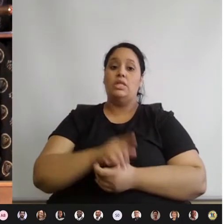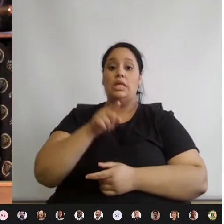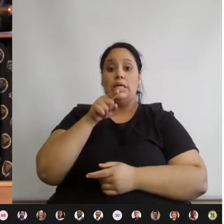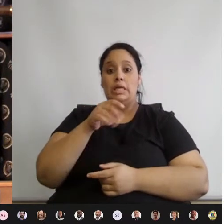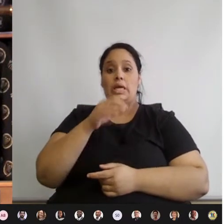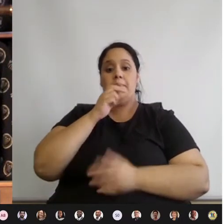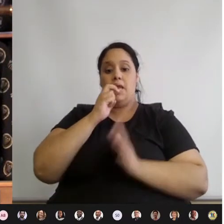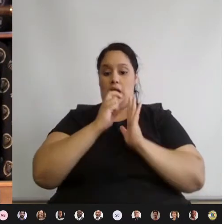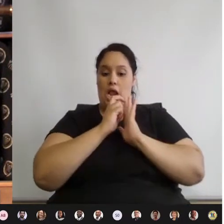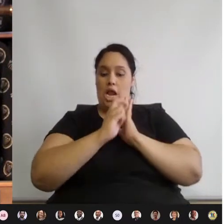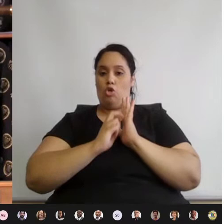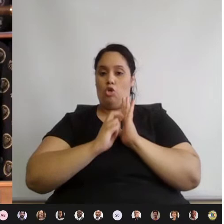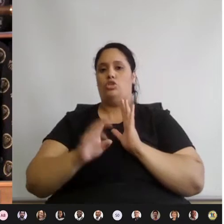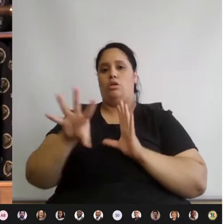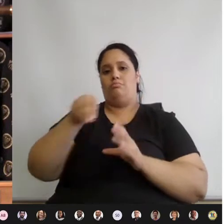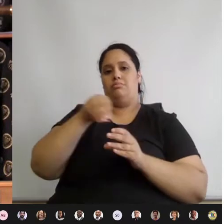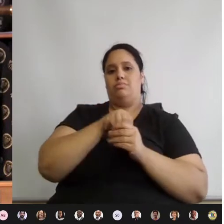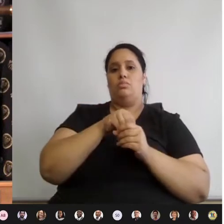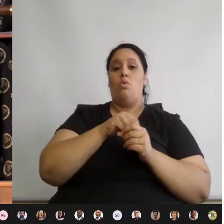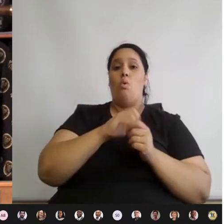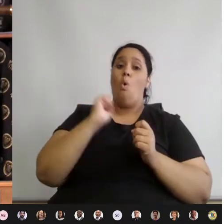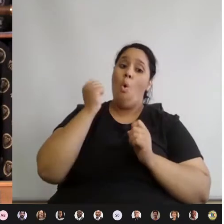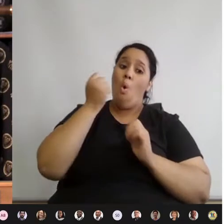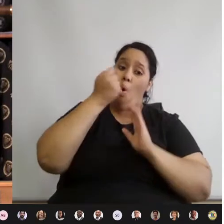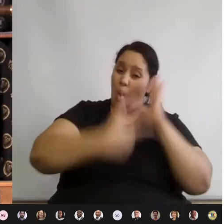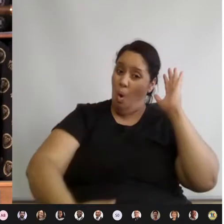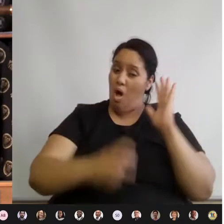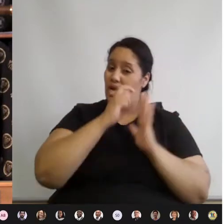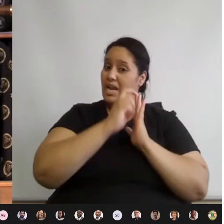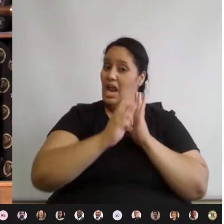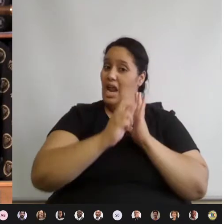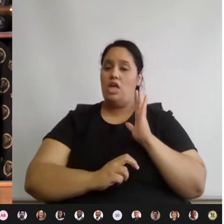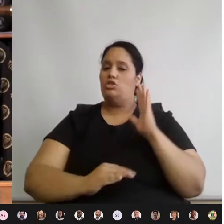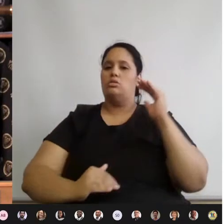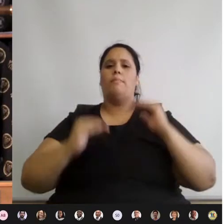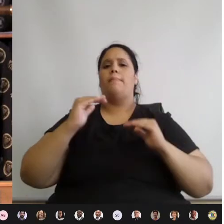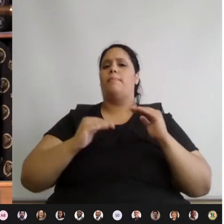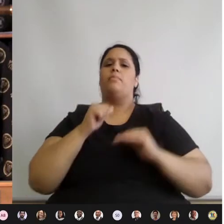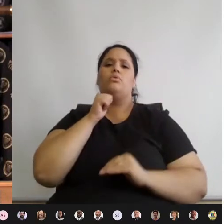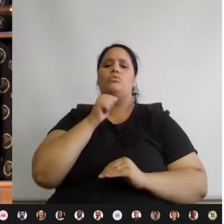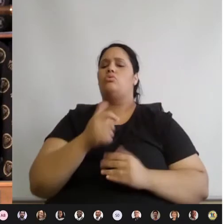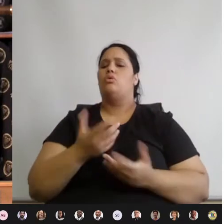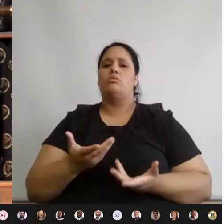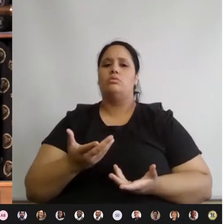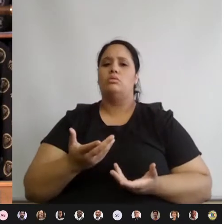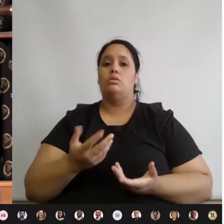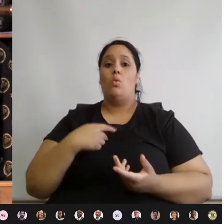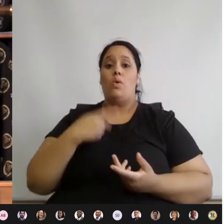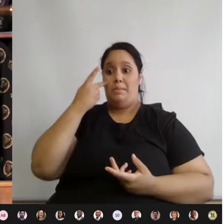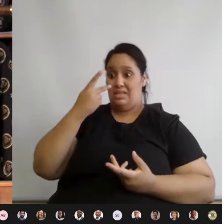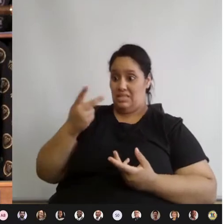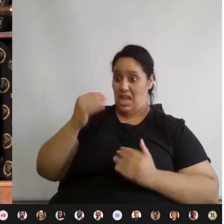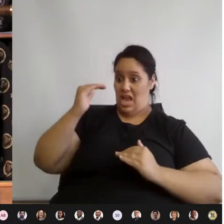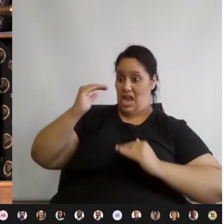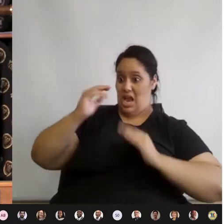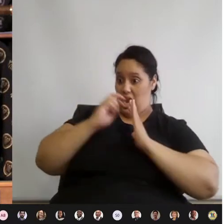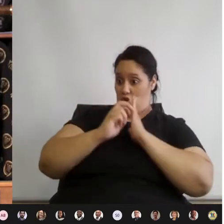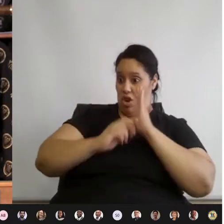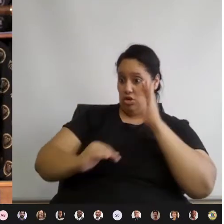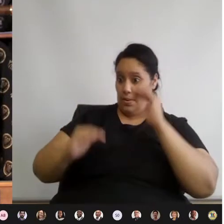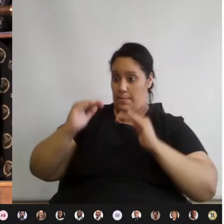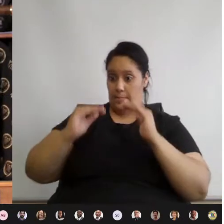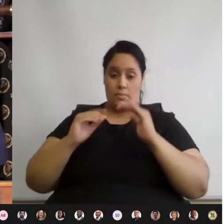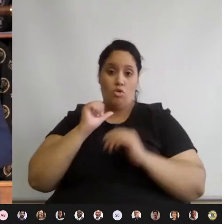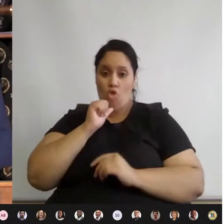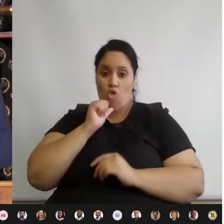in. And not all of those regulations are equal. And where they are not, I will definitely speak out against them.